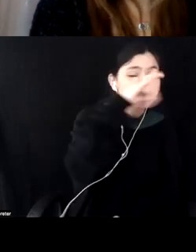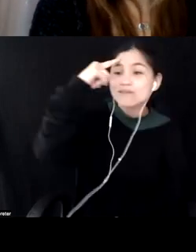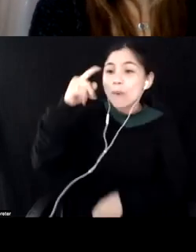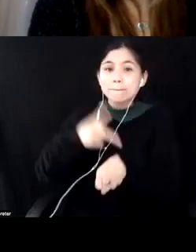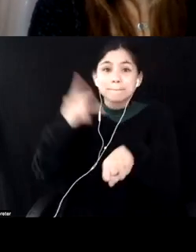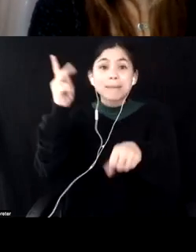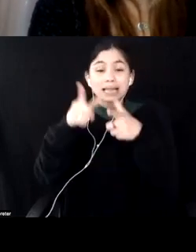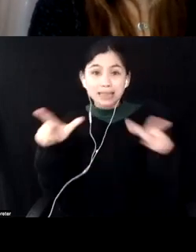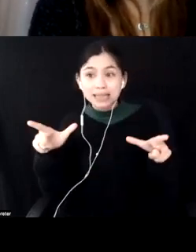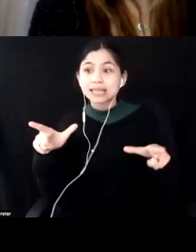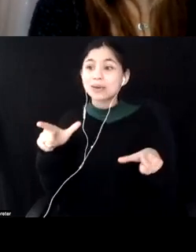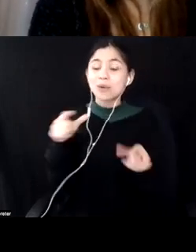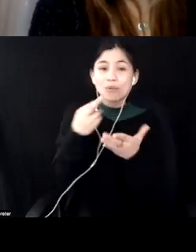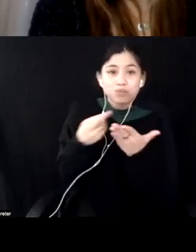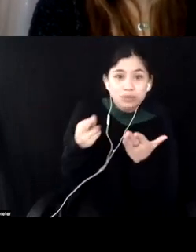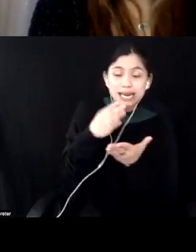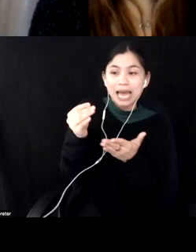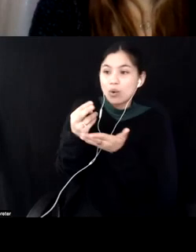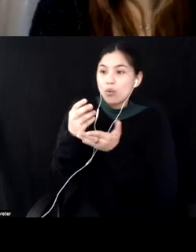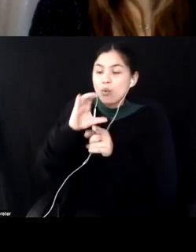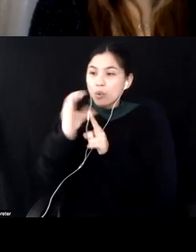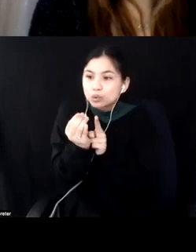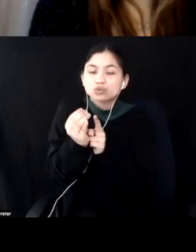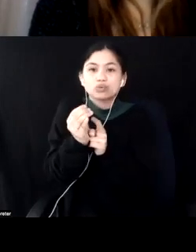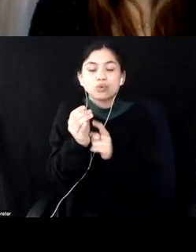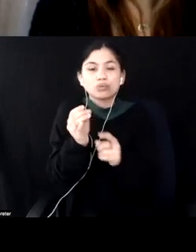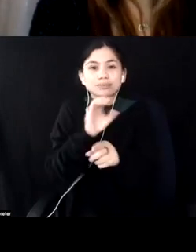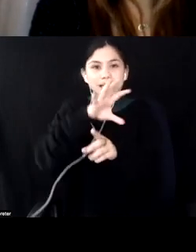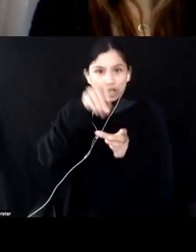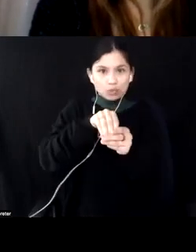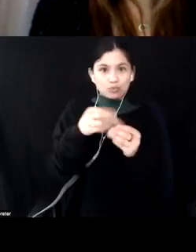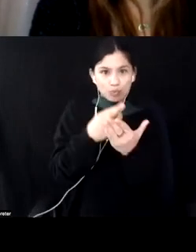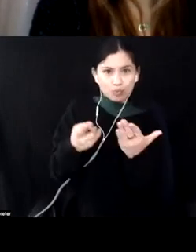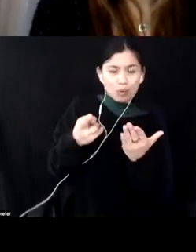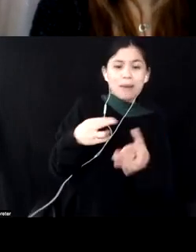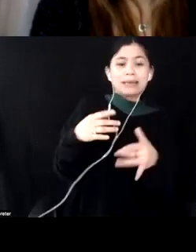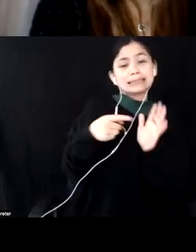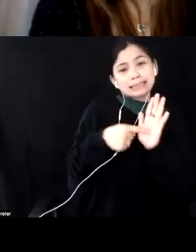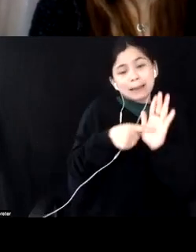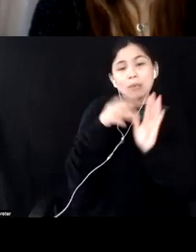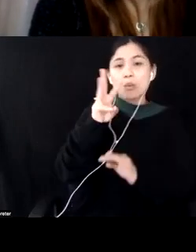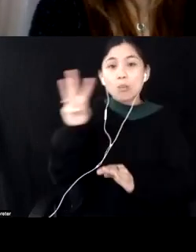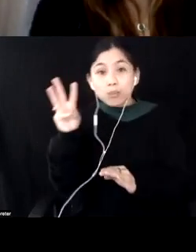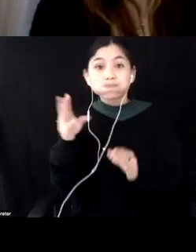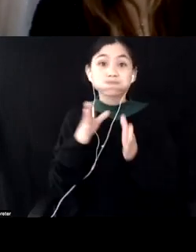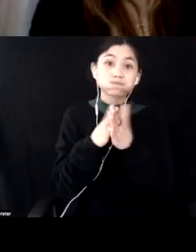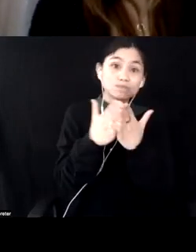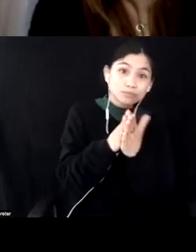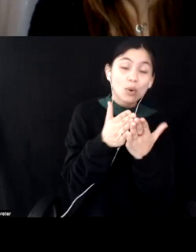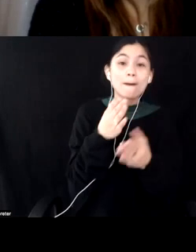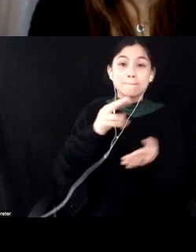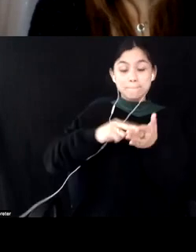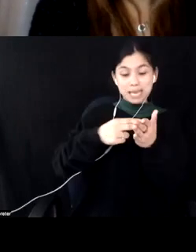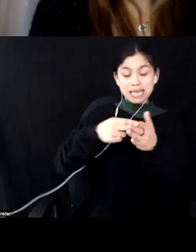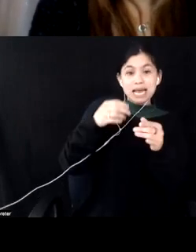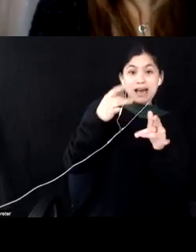resources. Look for resources such as books, videos, websites that are available in both Spanish